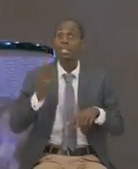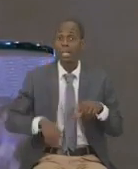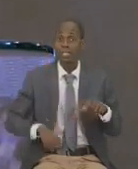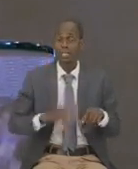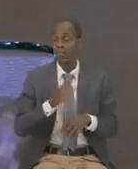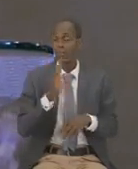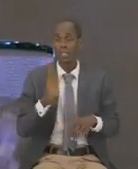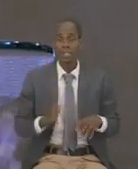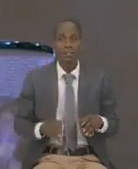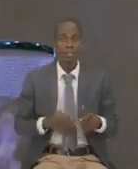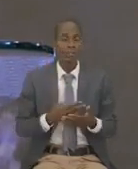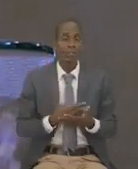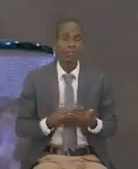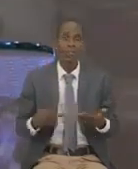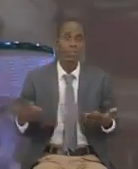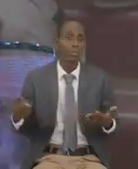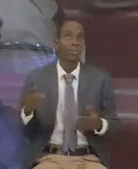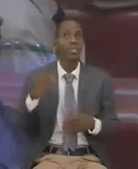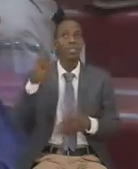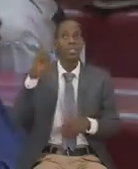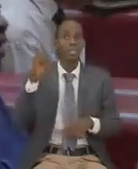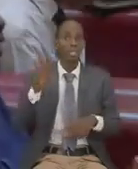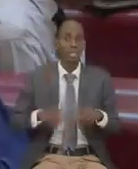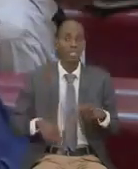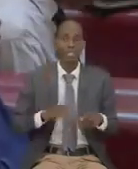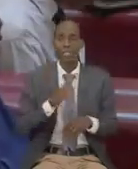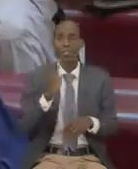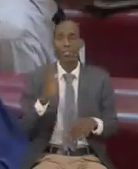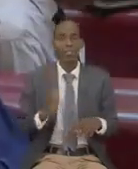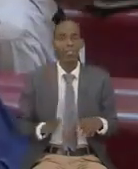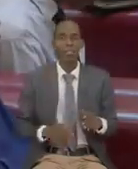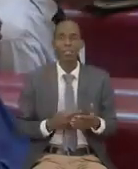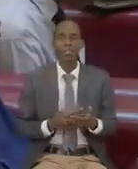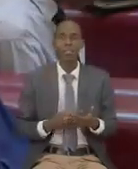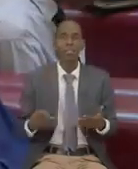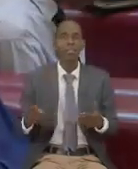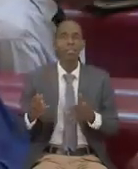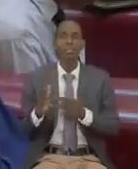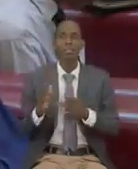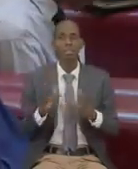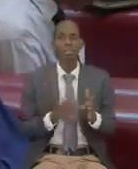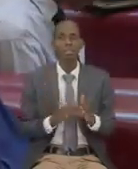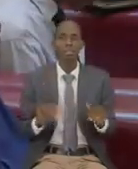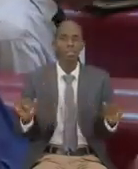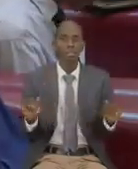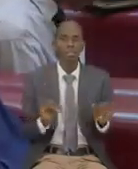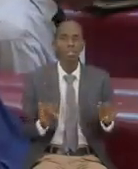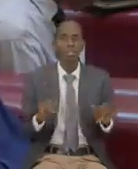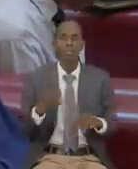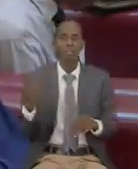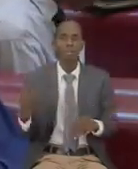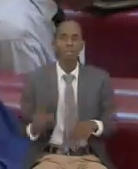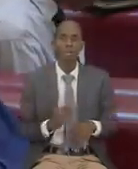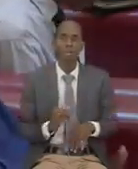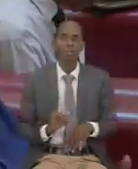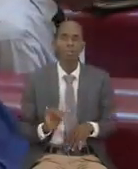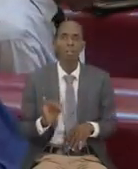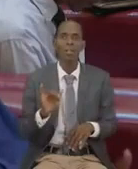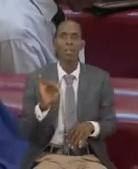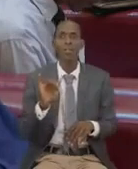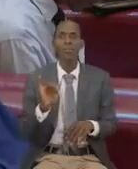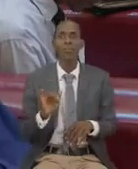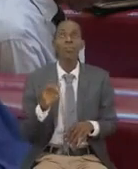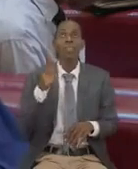He can never ever fail. He can never ever fail. Jesus the same